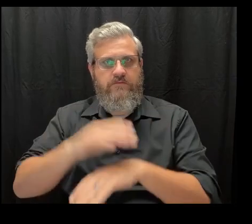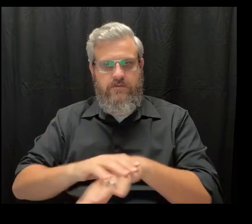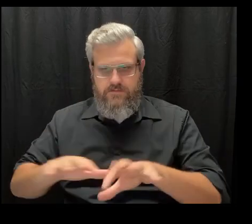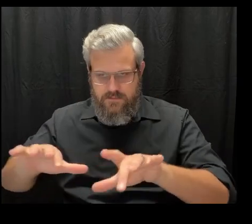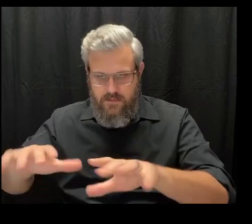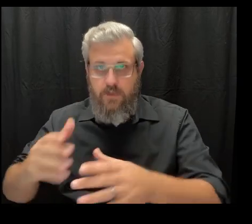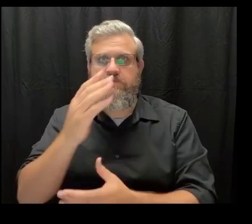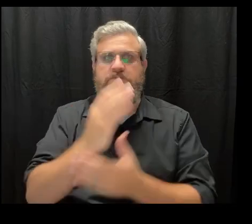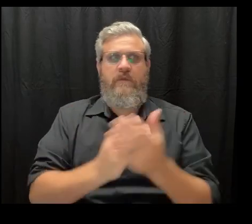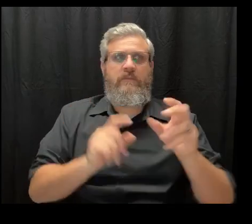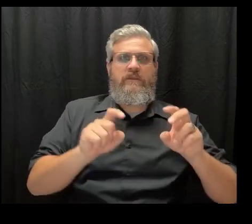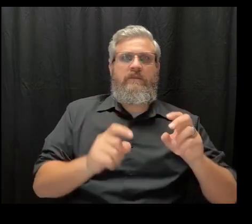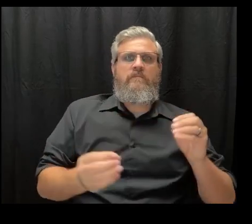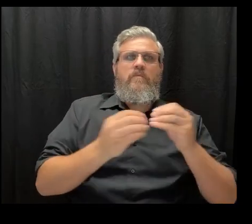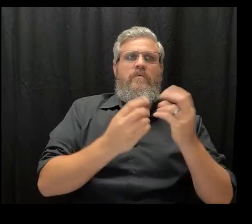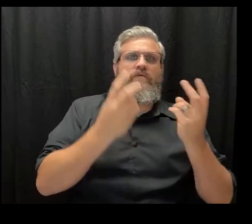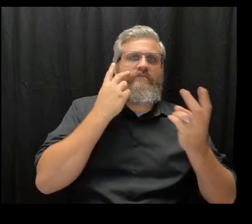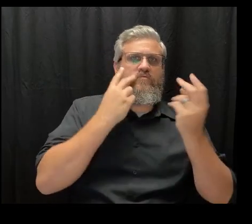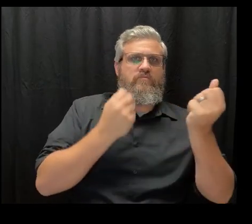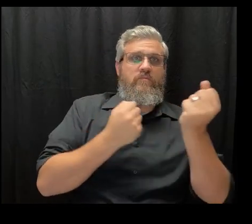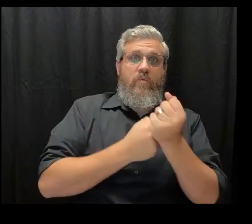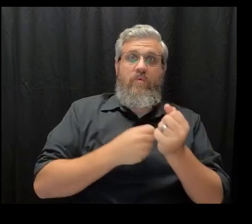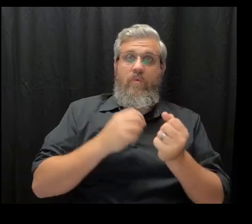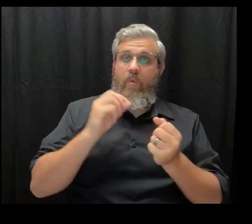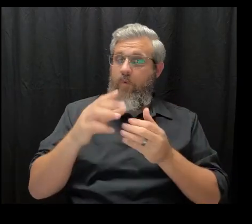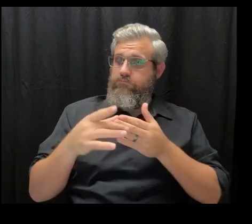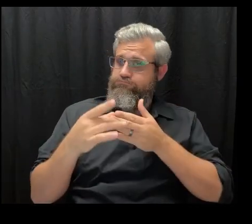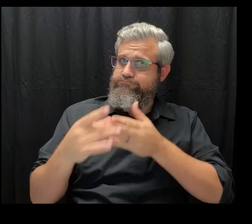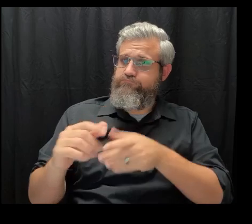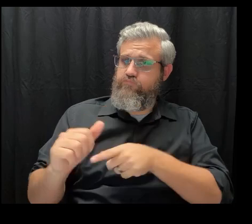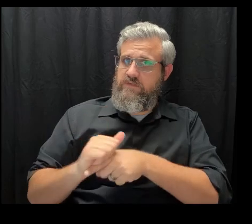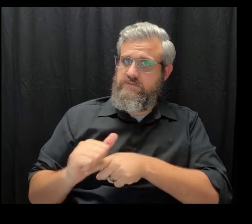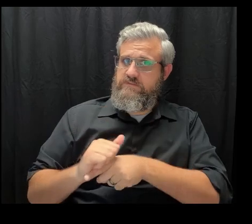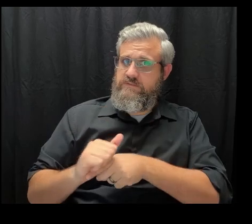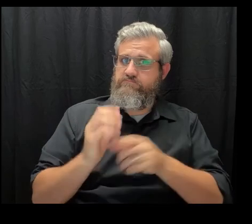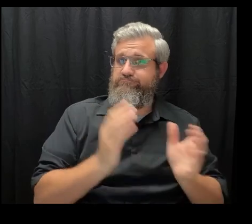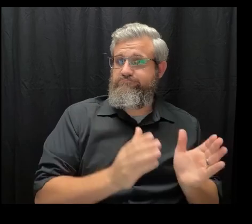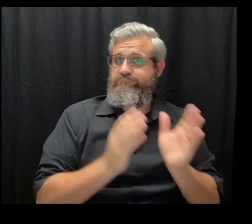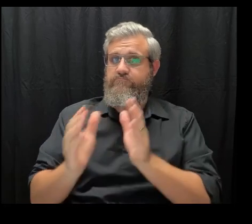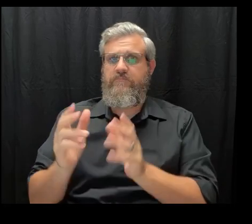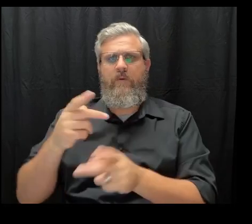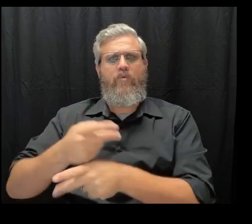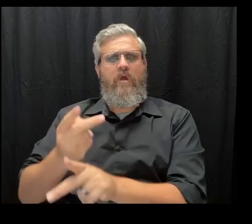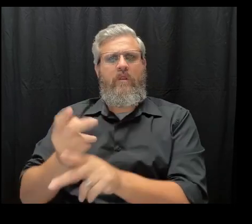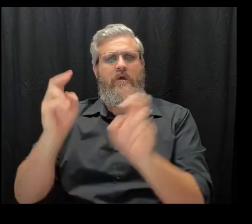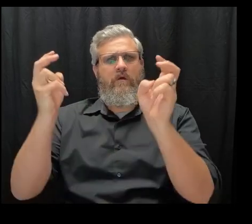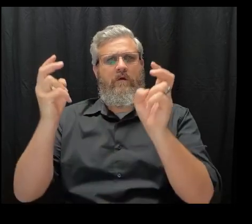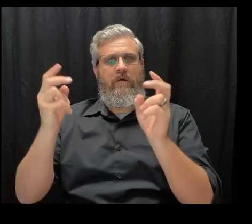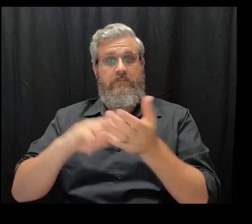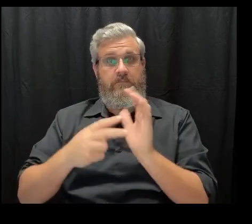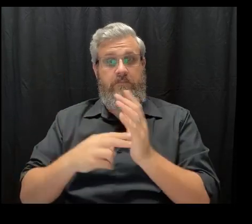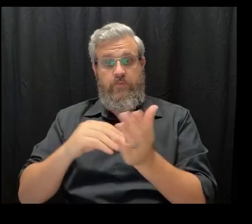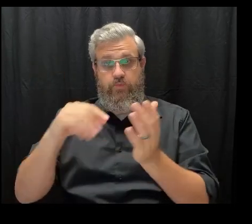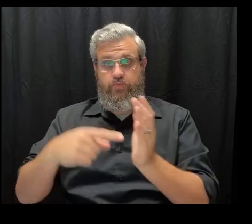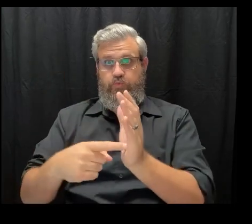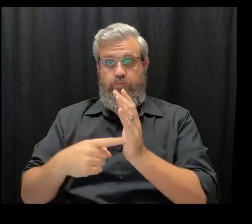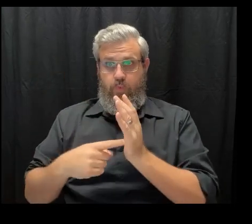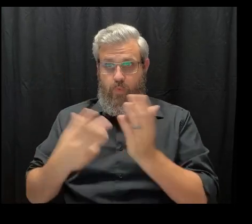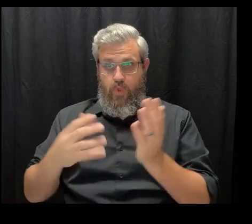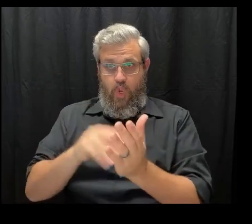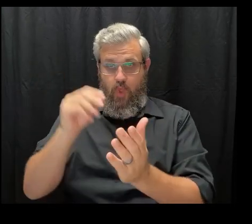supports or guided practice. By product, let students show what they've learned in different ways through